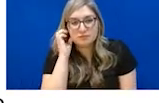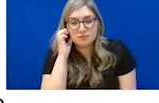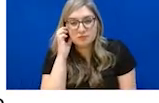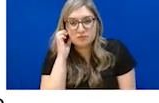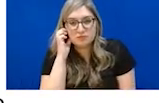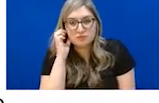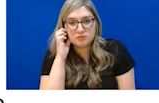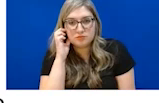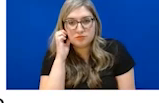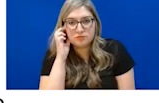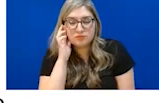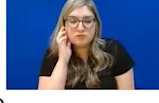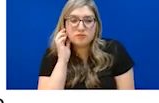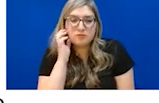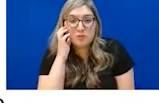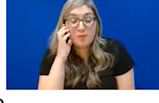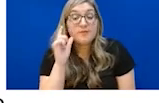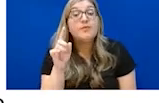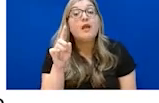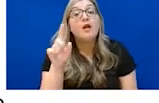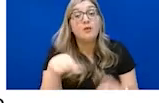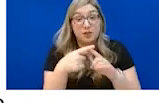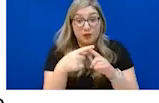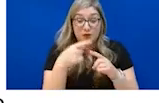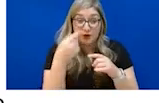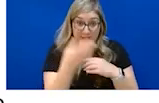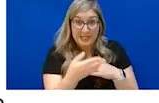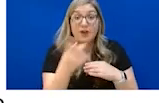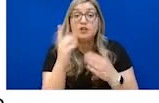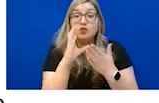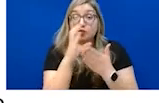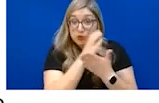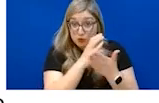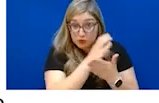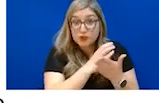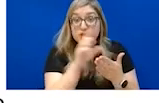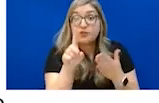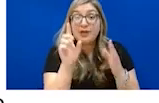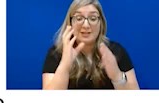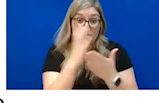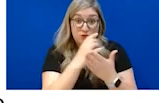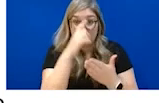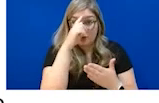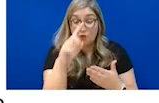When you go through the search, you can search simply by zero textbook costs.